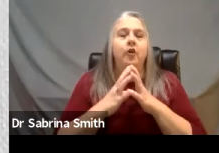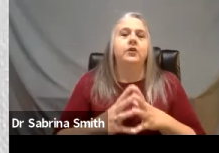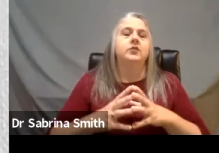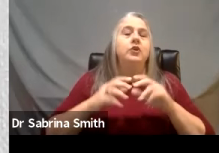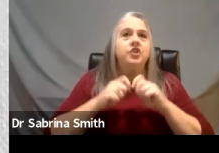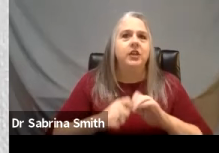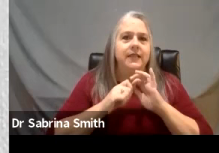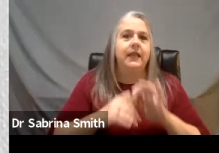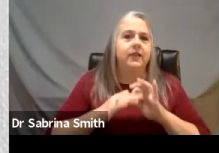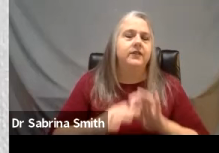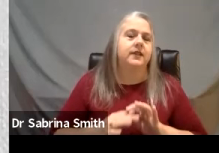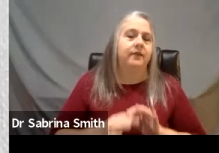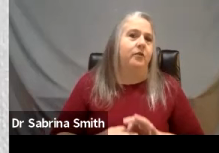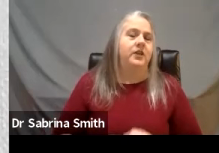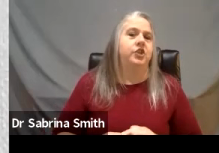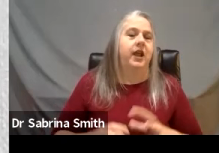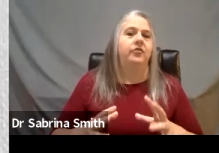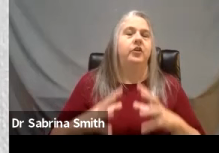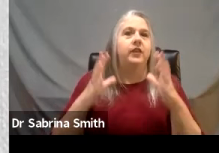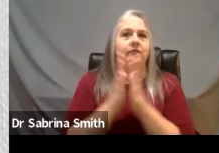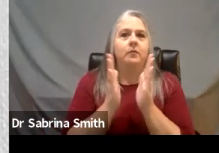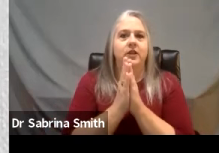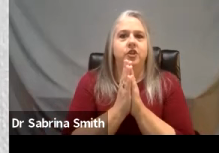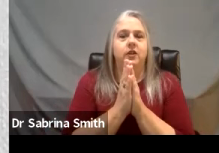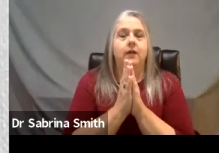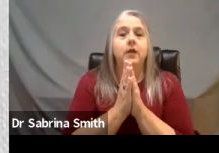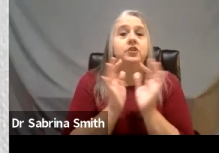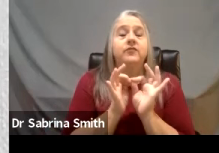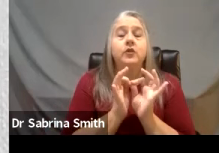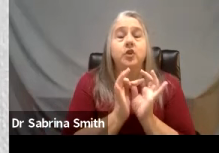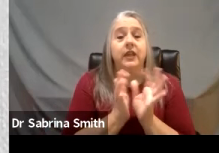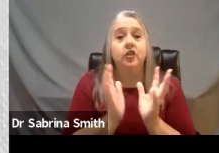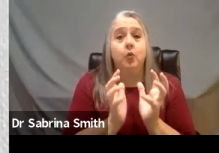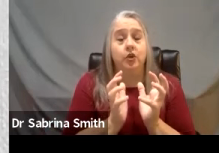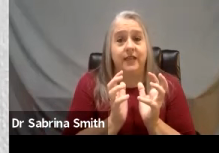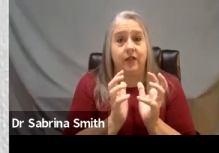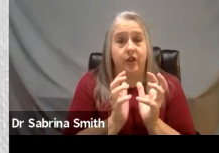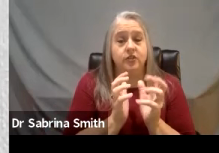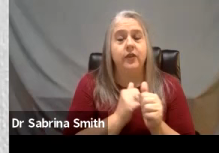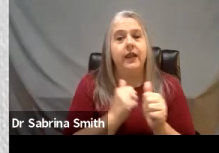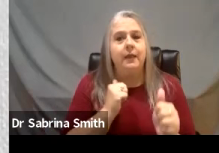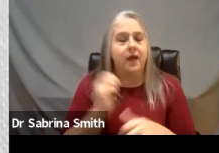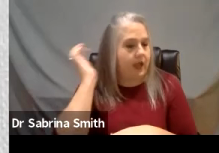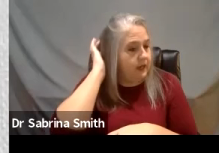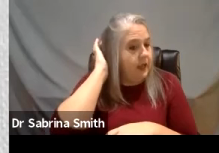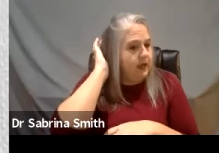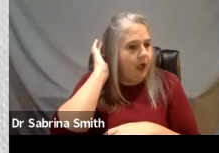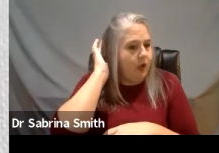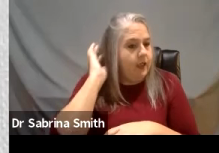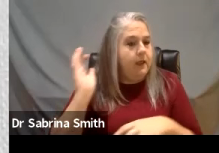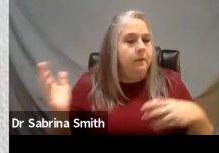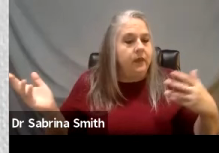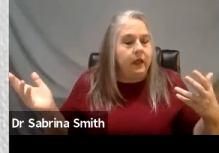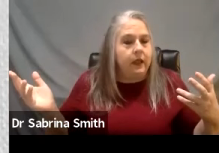so focused on just getting this information out there? The information, I'm just focused on getting the words out there. So then I get behind.